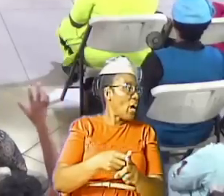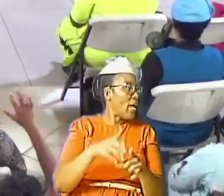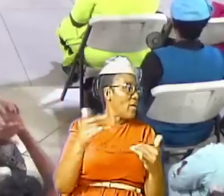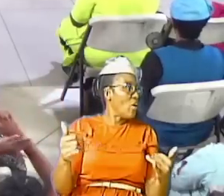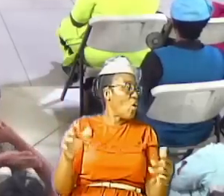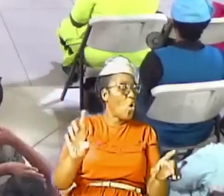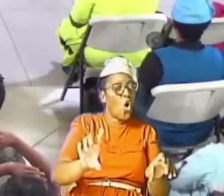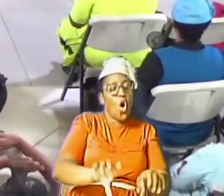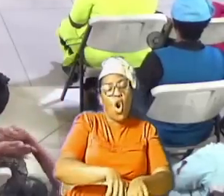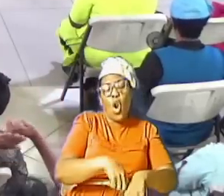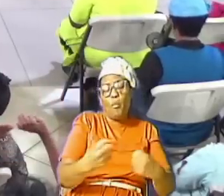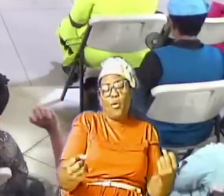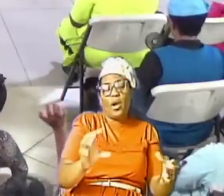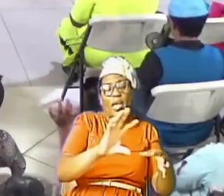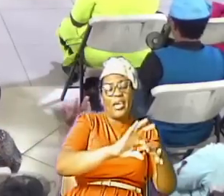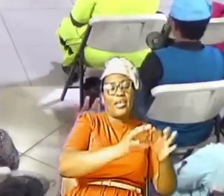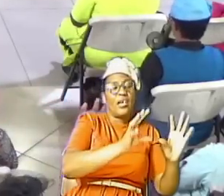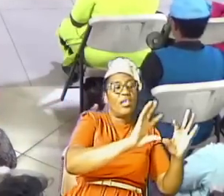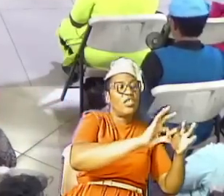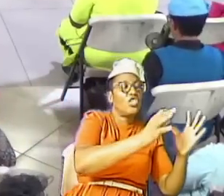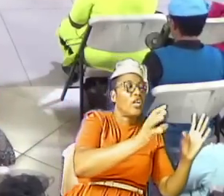Break chain, break.